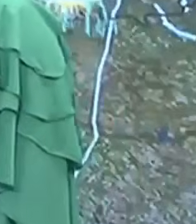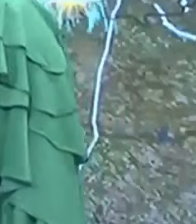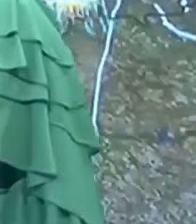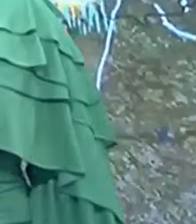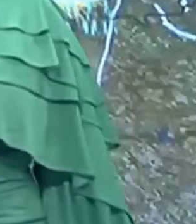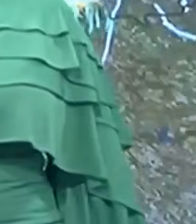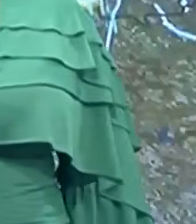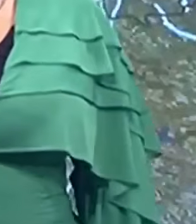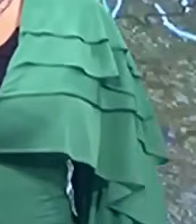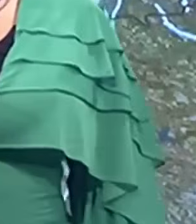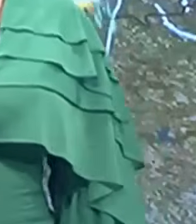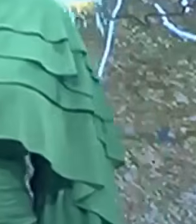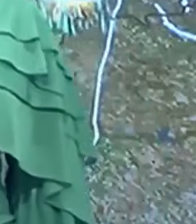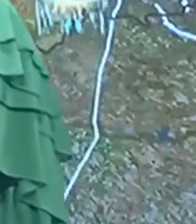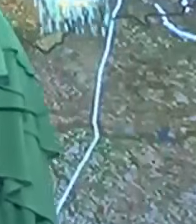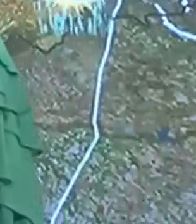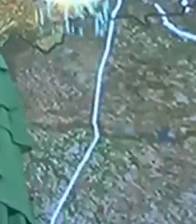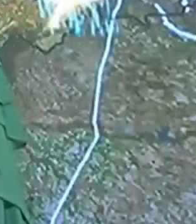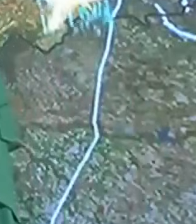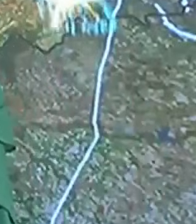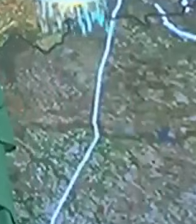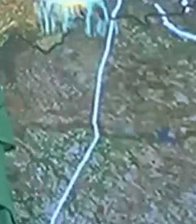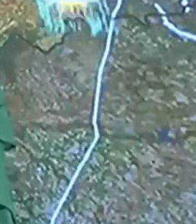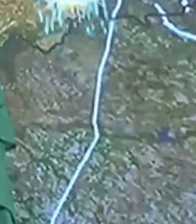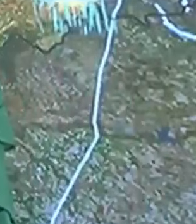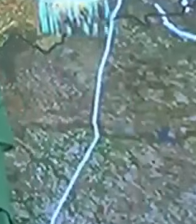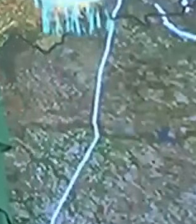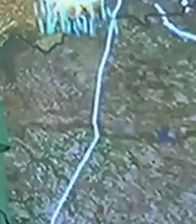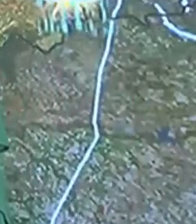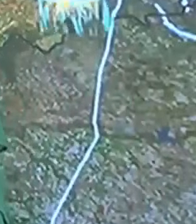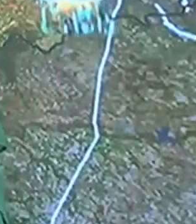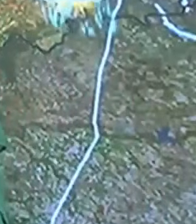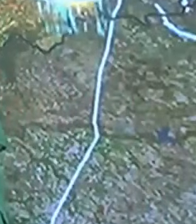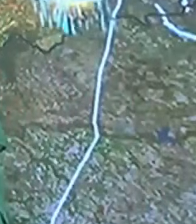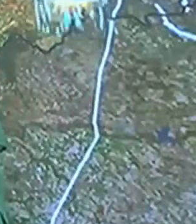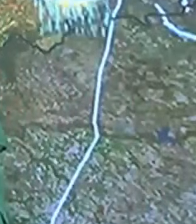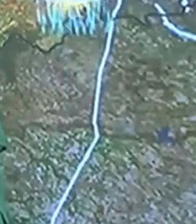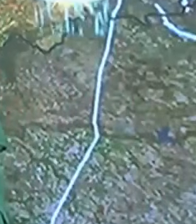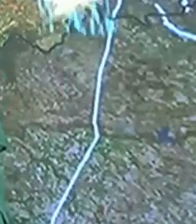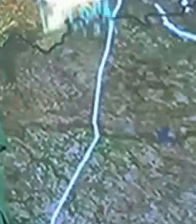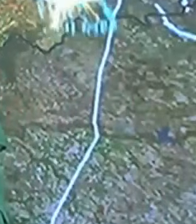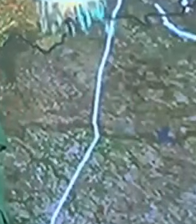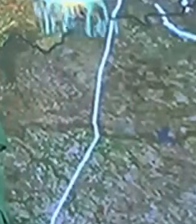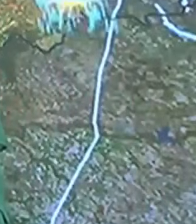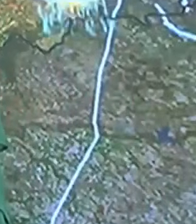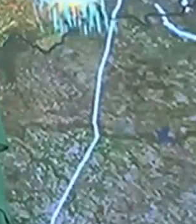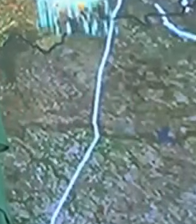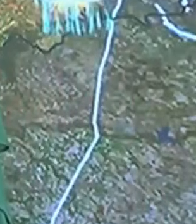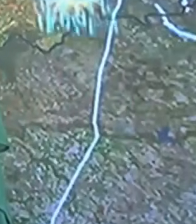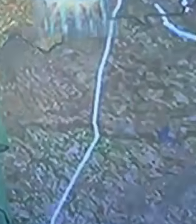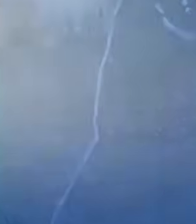le gona Taung go tla bo go fiša ka tše 23 go tšwa go nna setlogolo sa kganyago ke re ha e be boroko